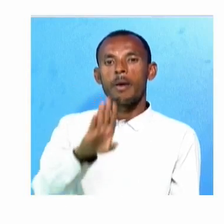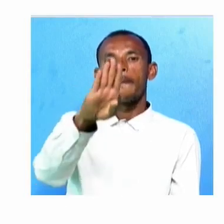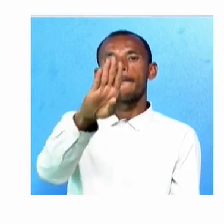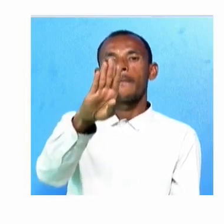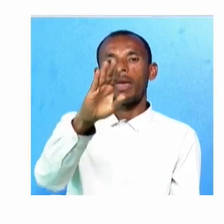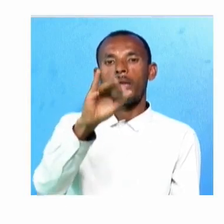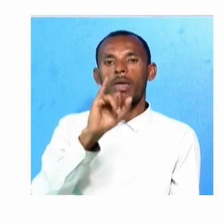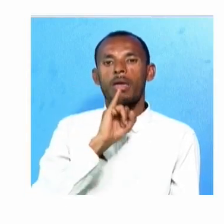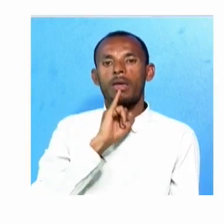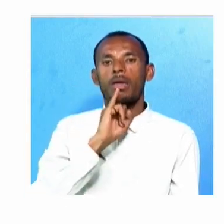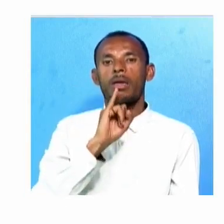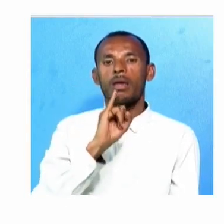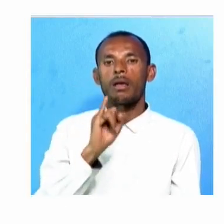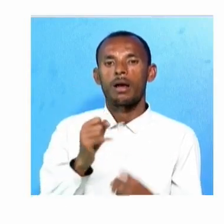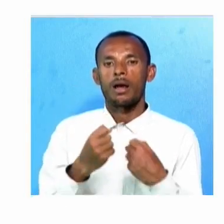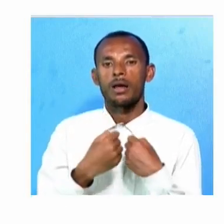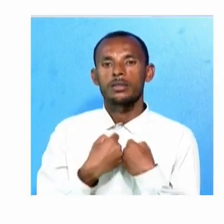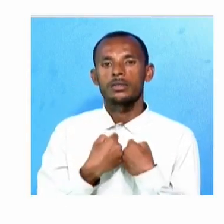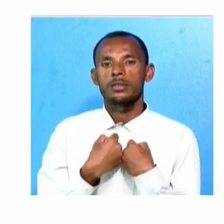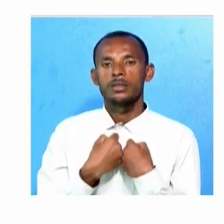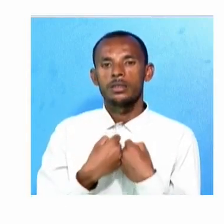B has